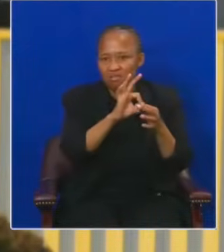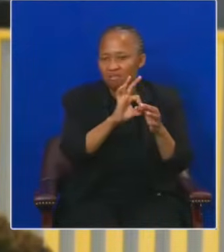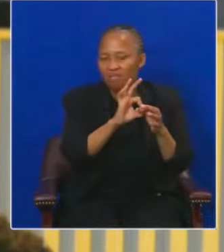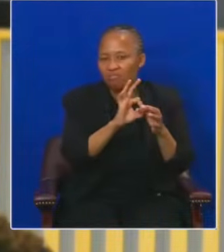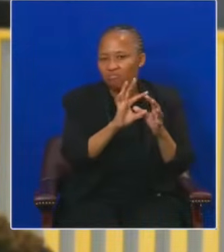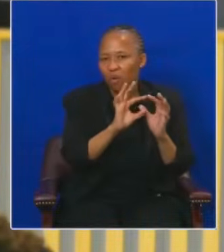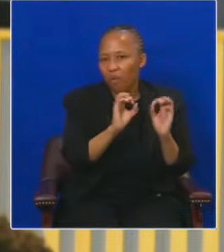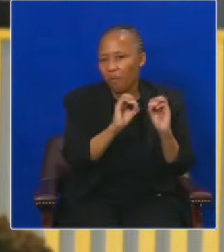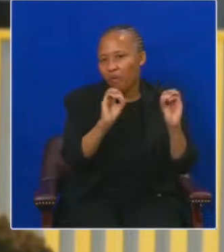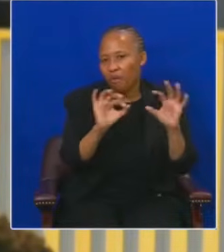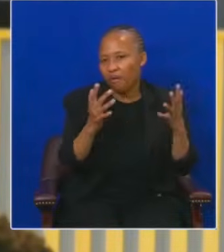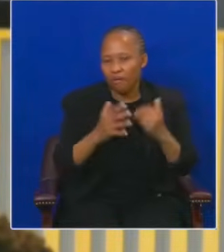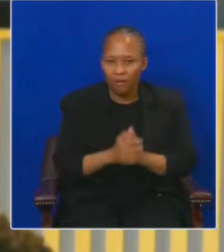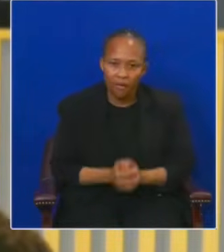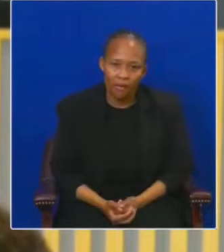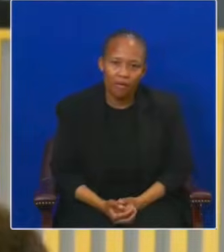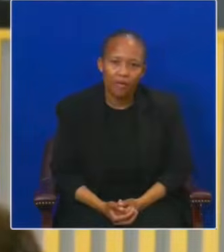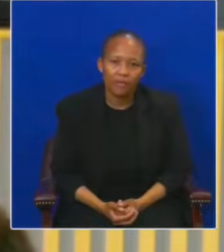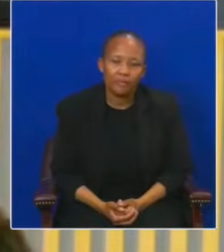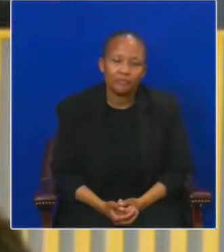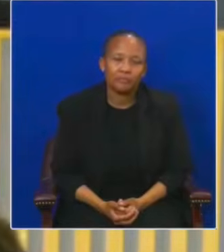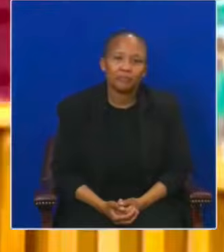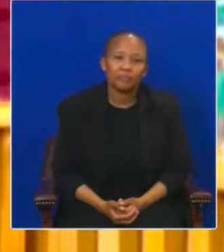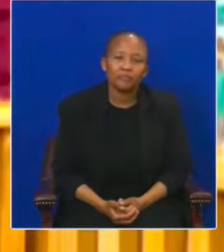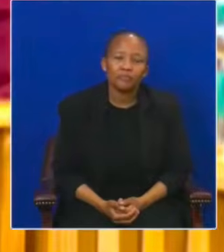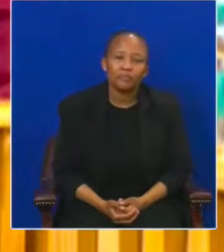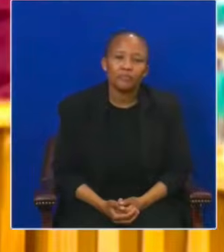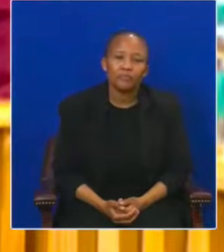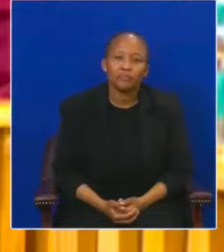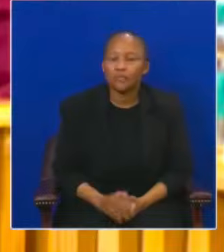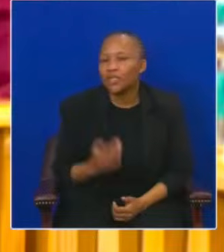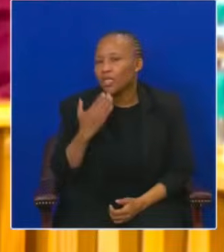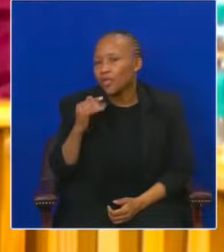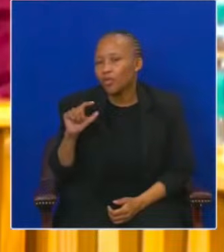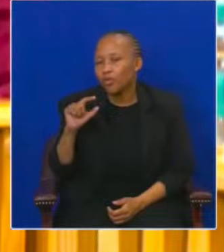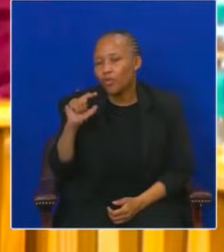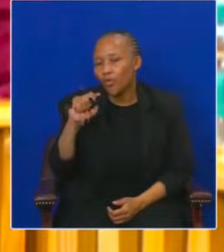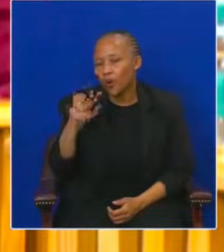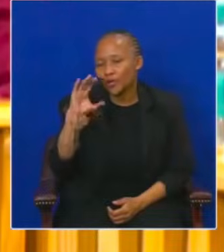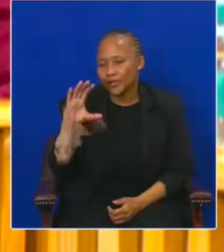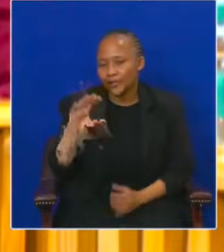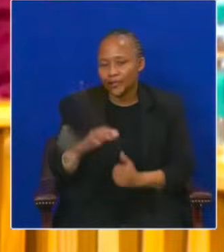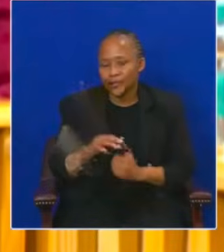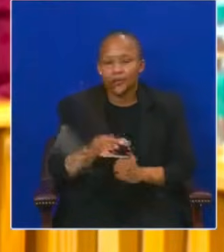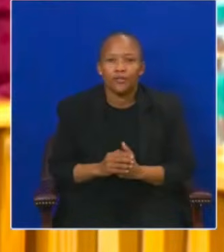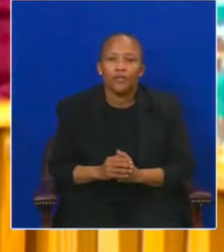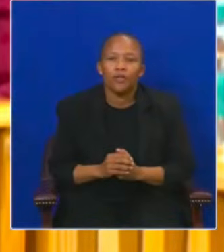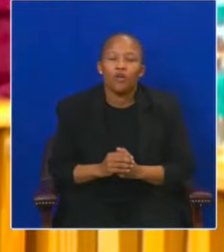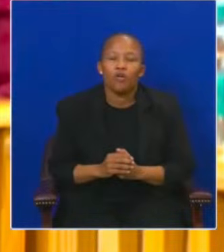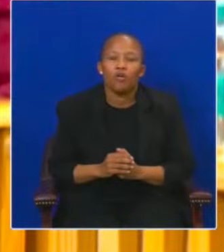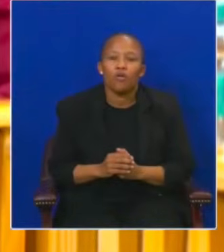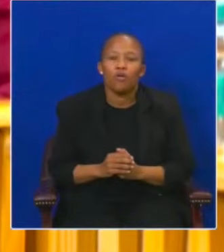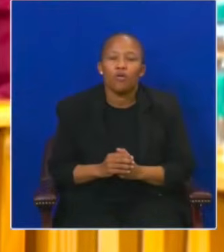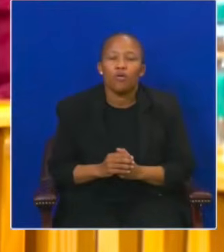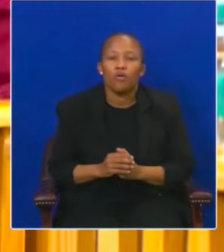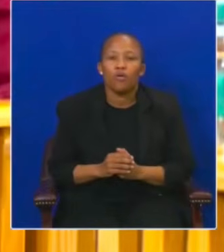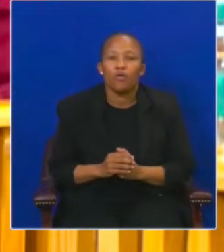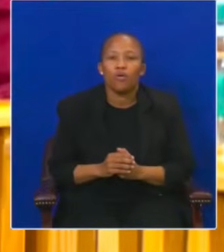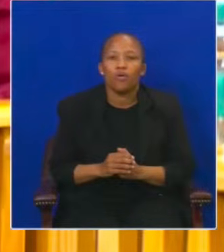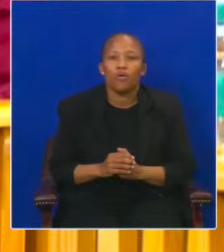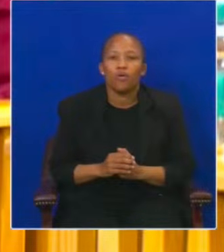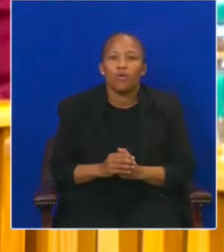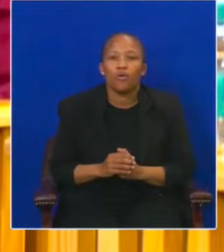Thank you, Commissioners. Thank you, Witness C. For completion, can you please confirm then that